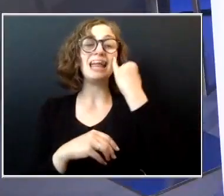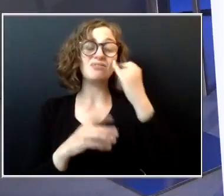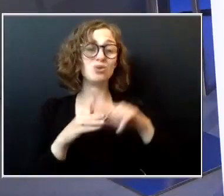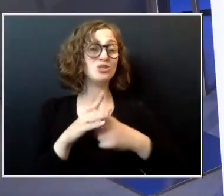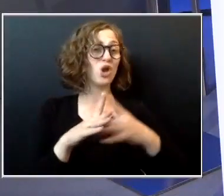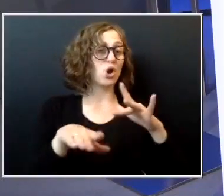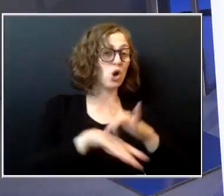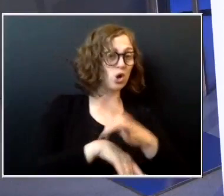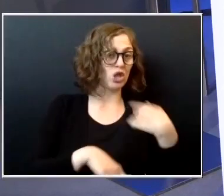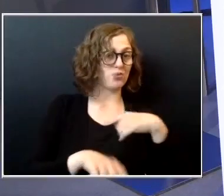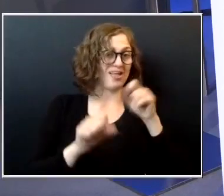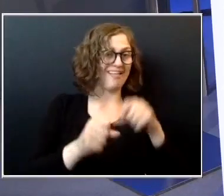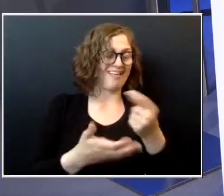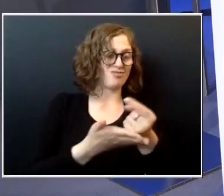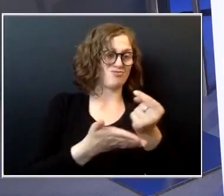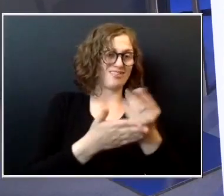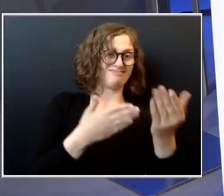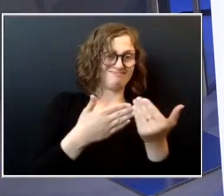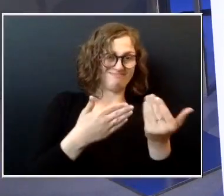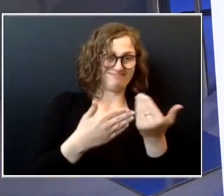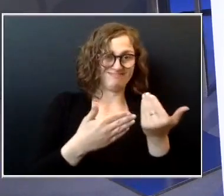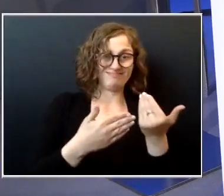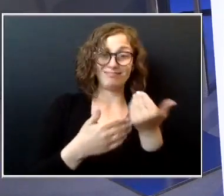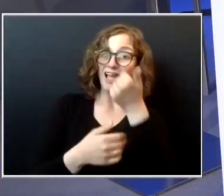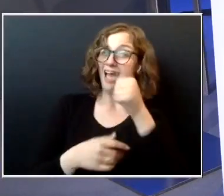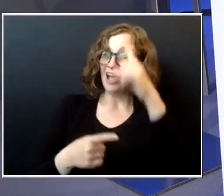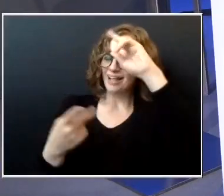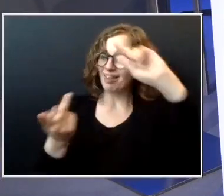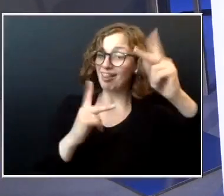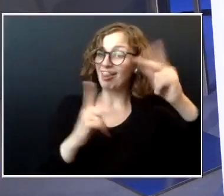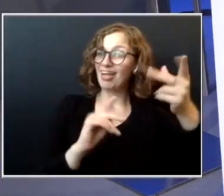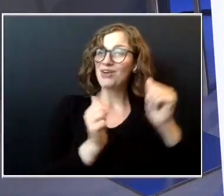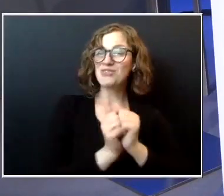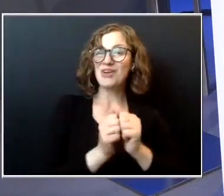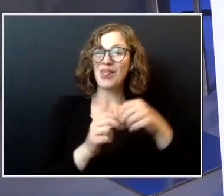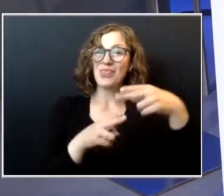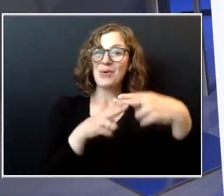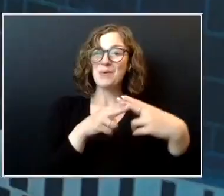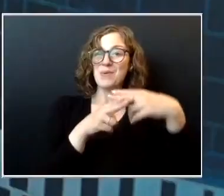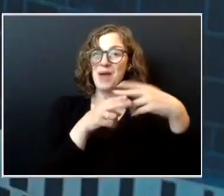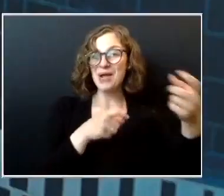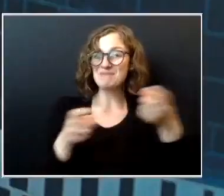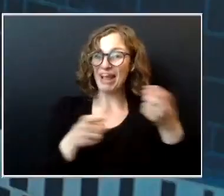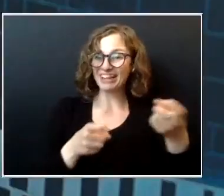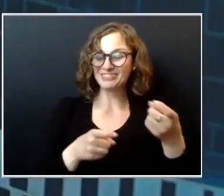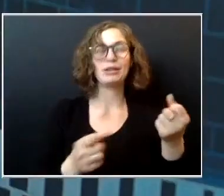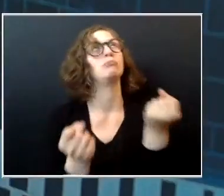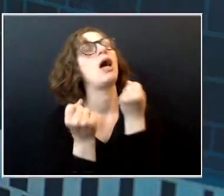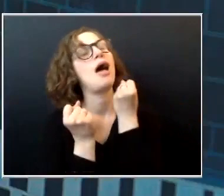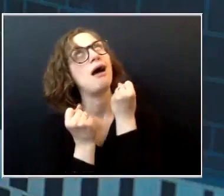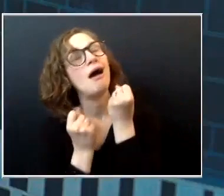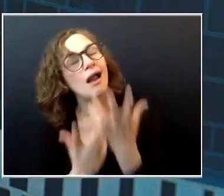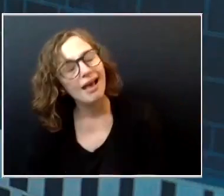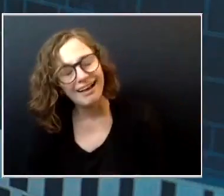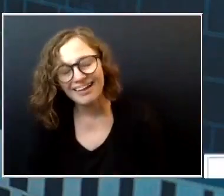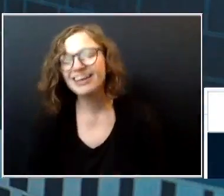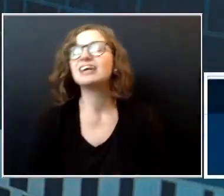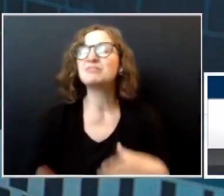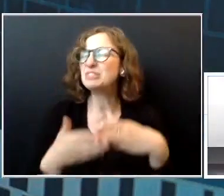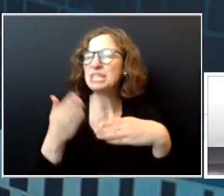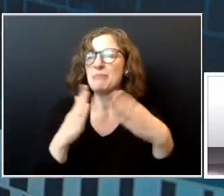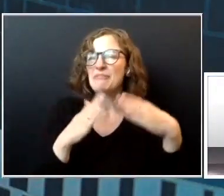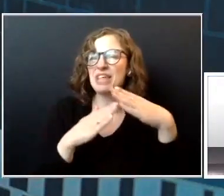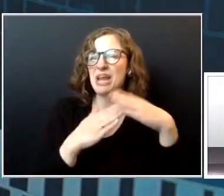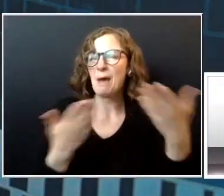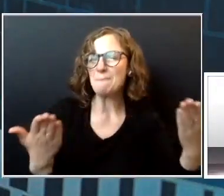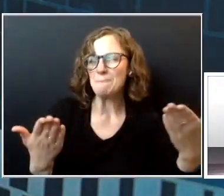misconceptions around weight management? A lot. What are the biggest? What's the biggest? Sure, that I think one of the biggest is someone